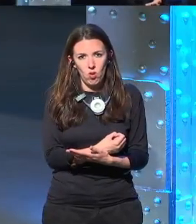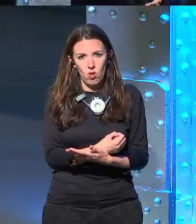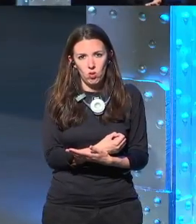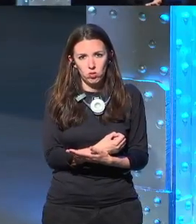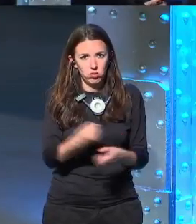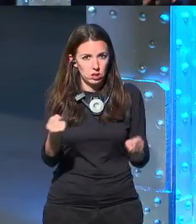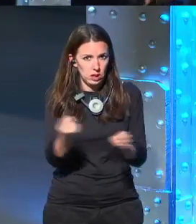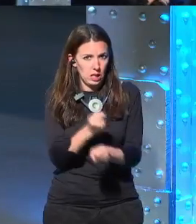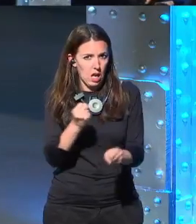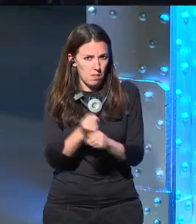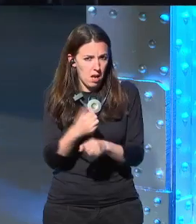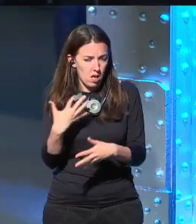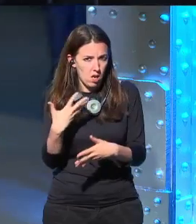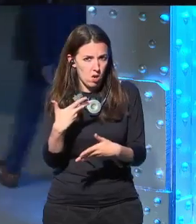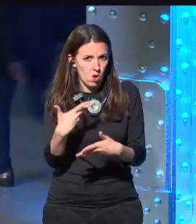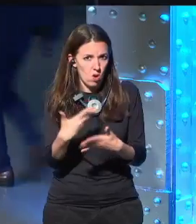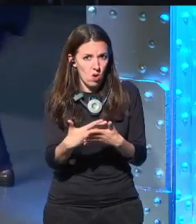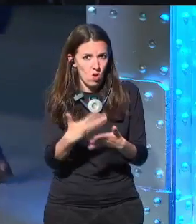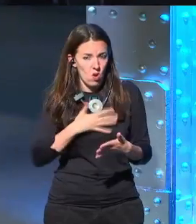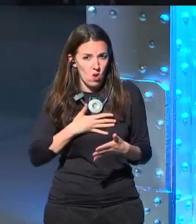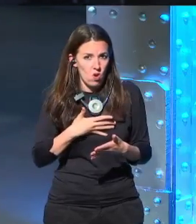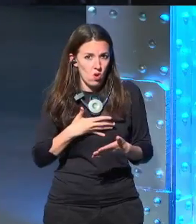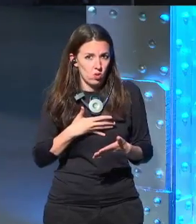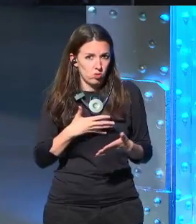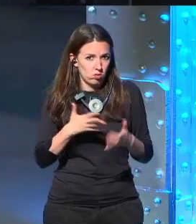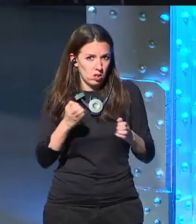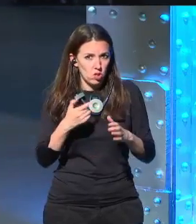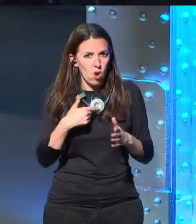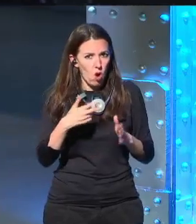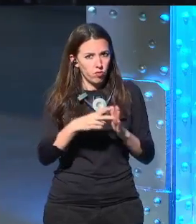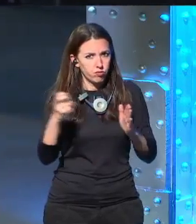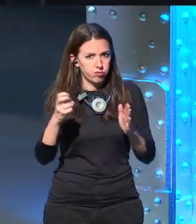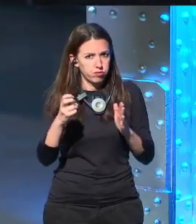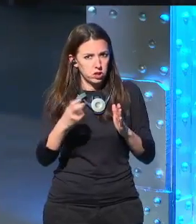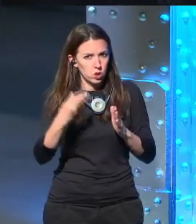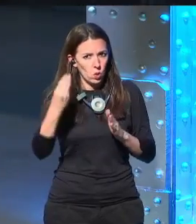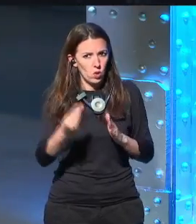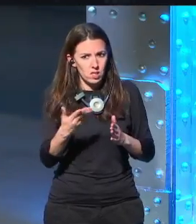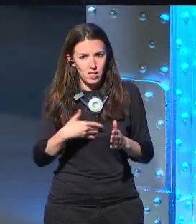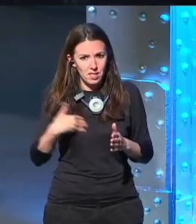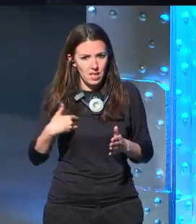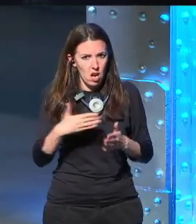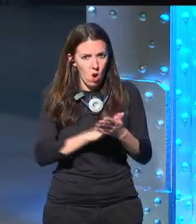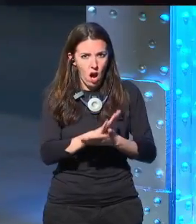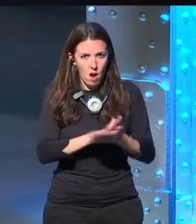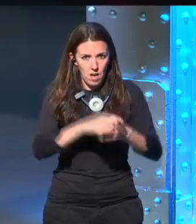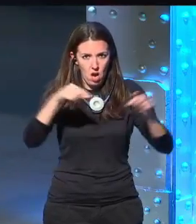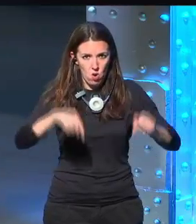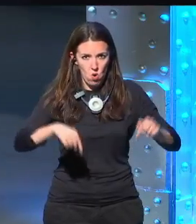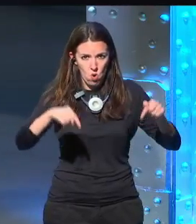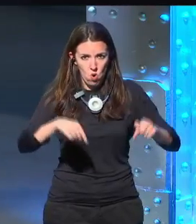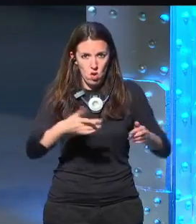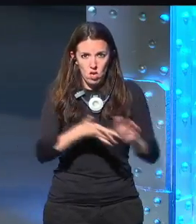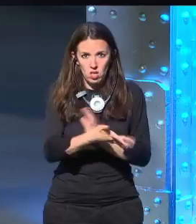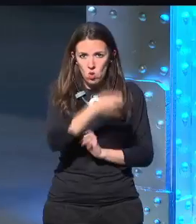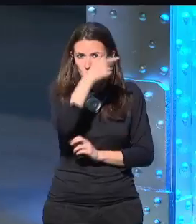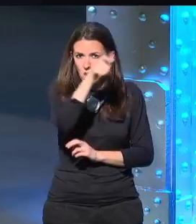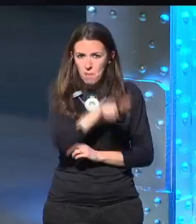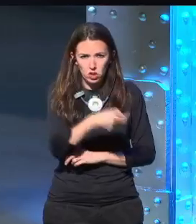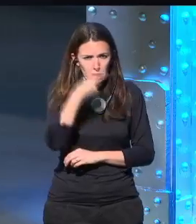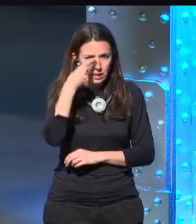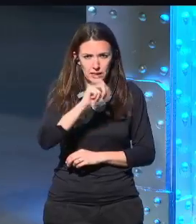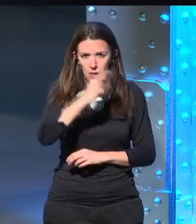great physicist. And that's part of my lecture today, is that the most delightful and creative people in the world are